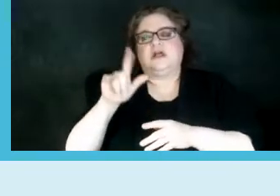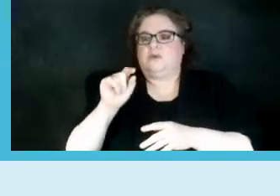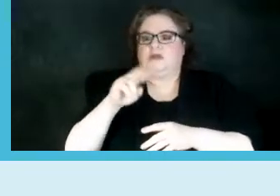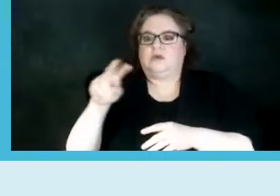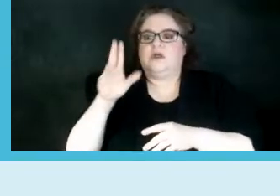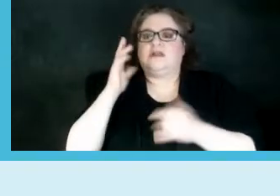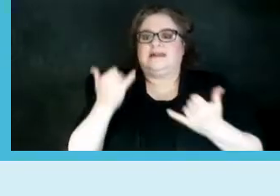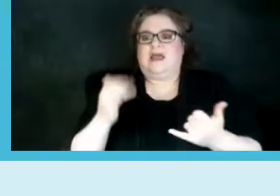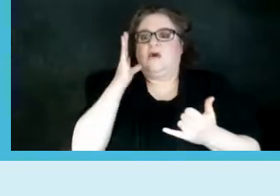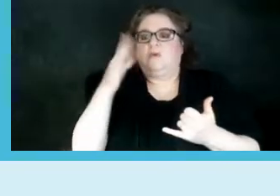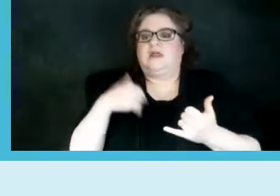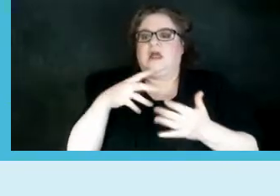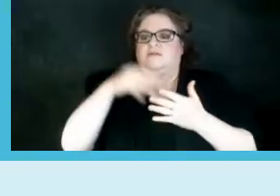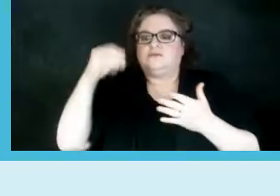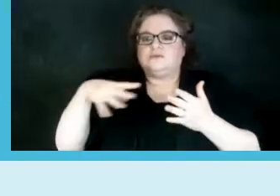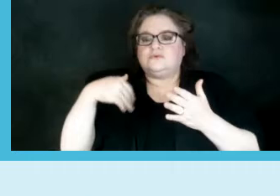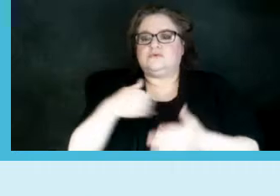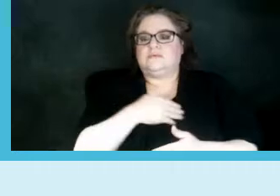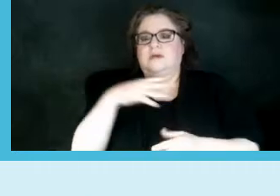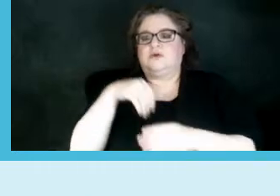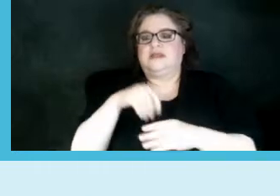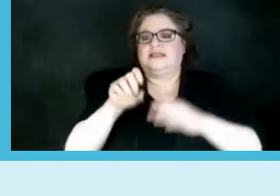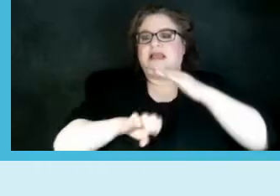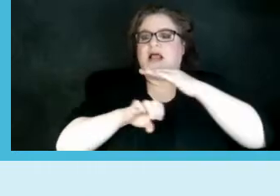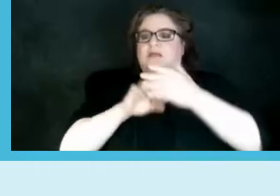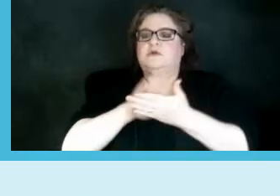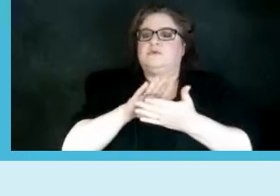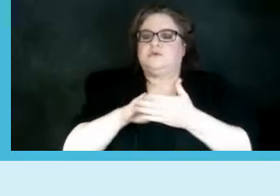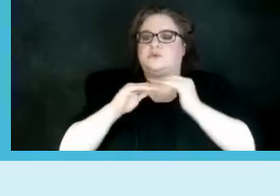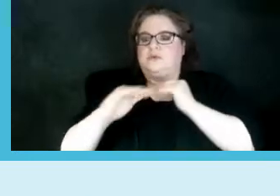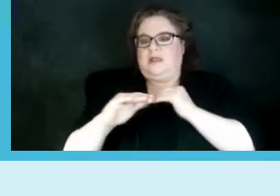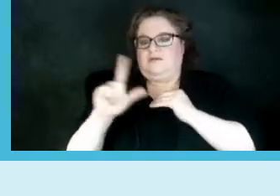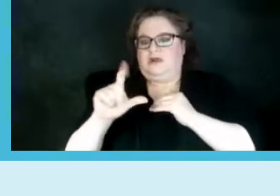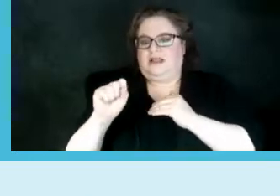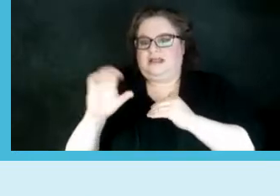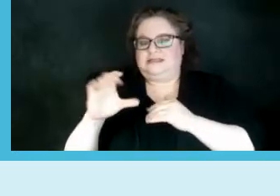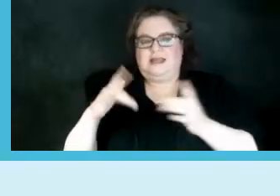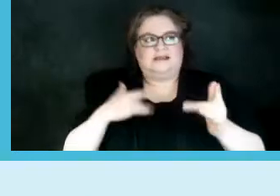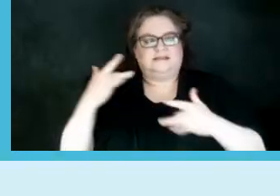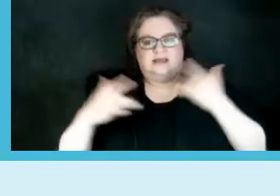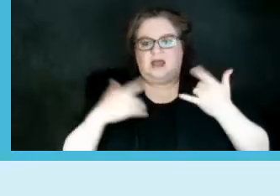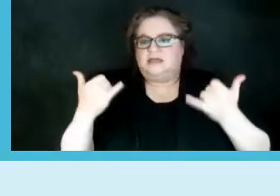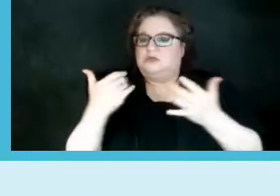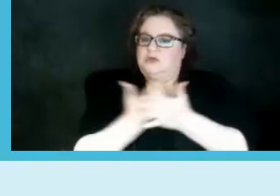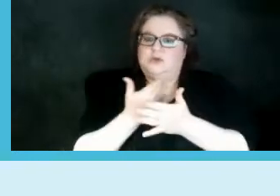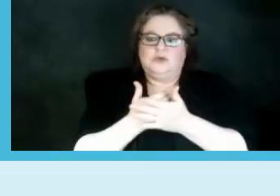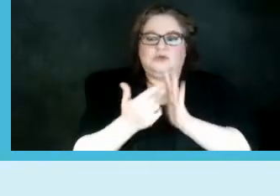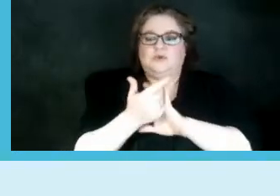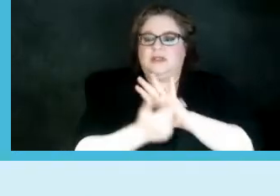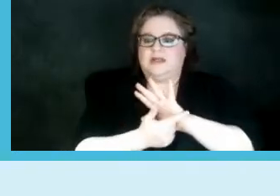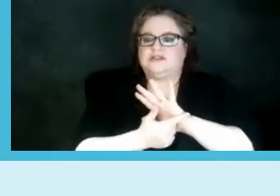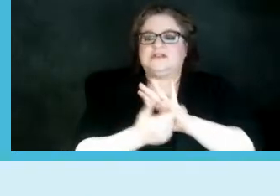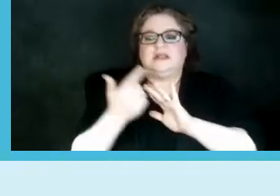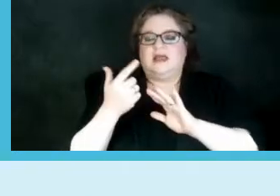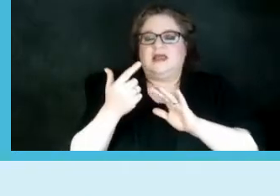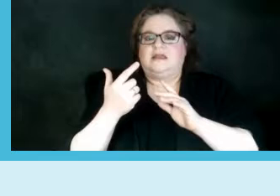will now have a student member on the elementary school level LSCs. Super exciting. This is a new legislative